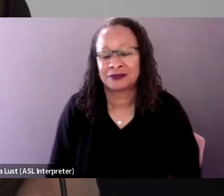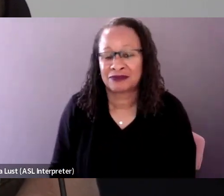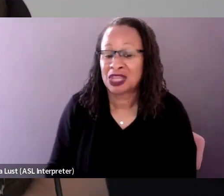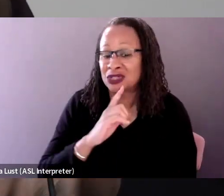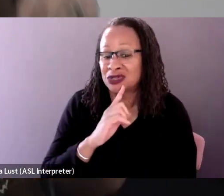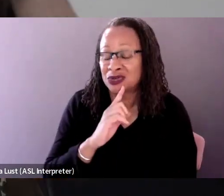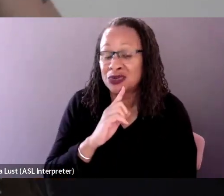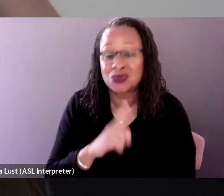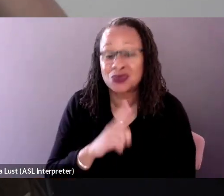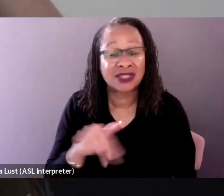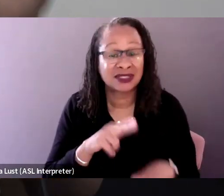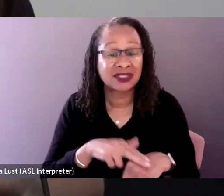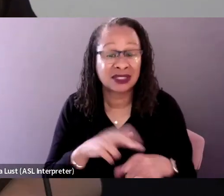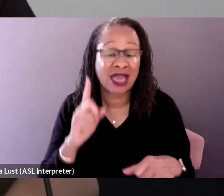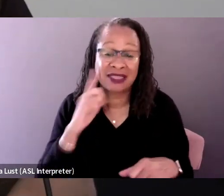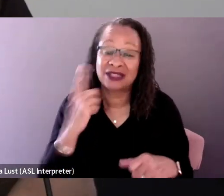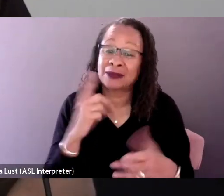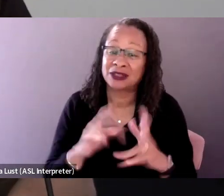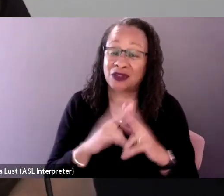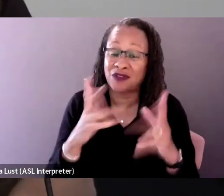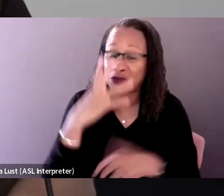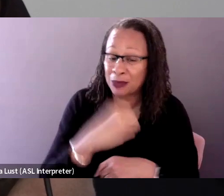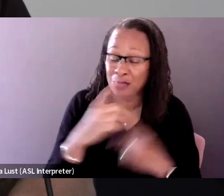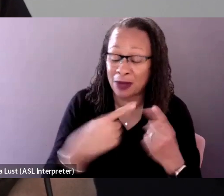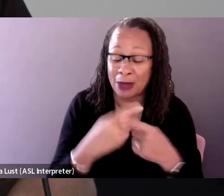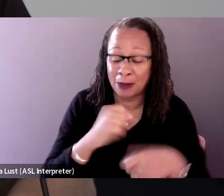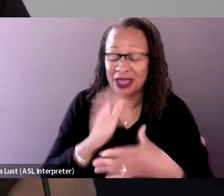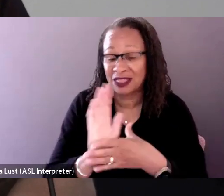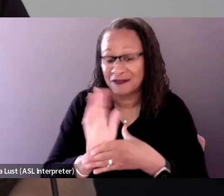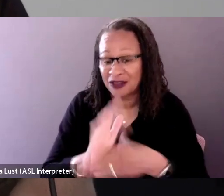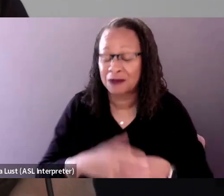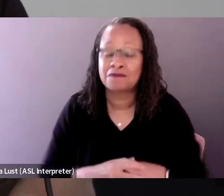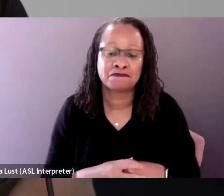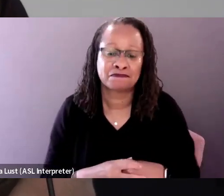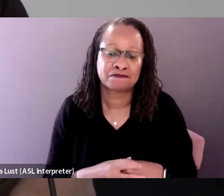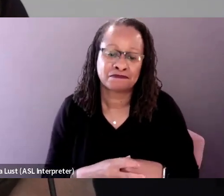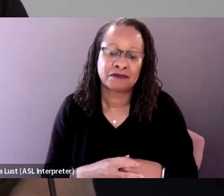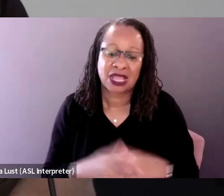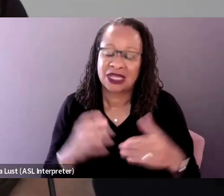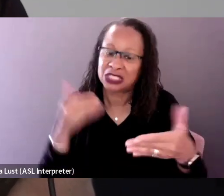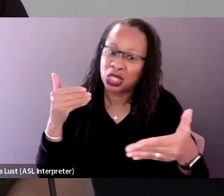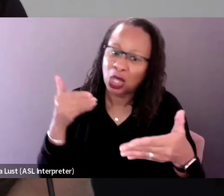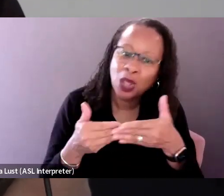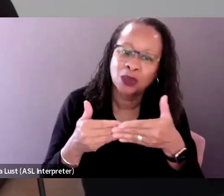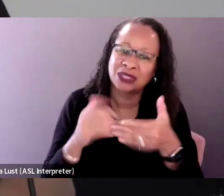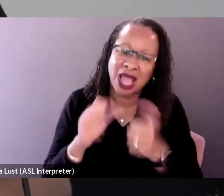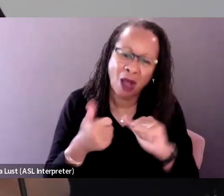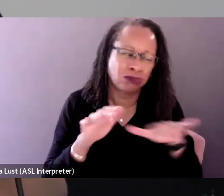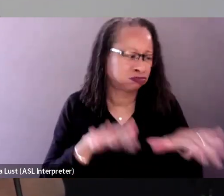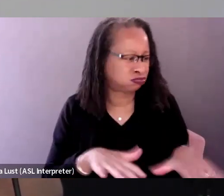something that was really beautiful about making this film was the closeness of everybody and how